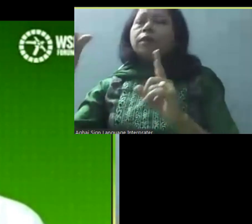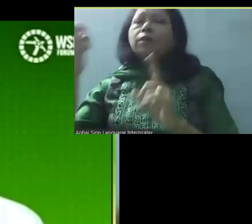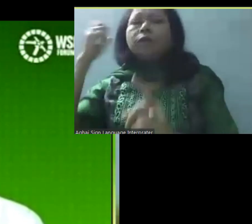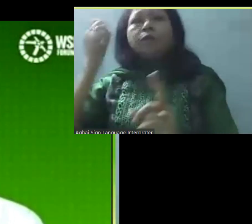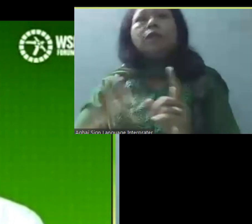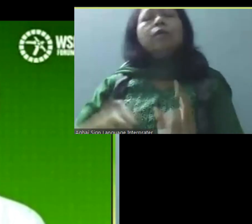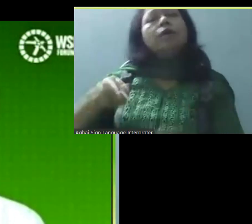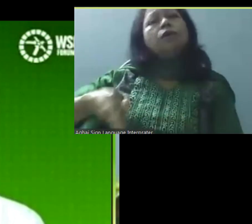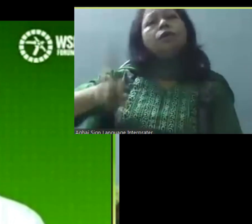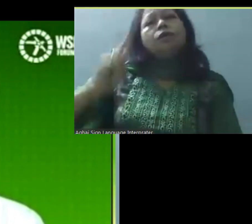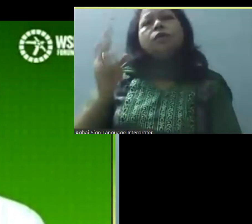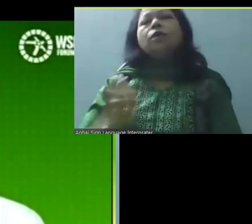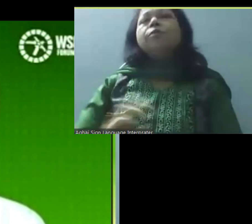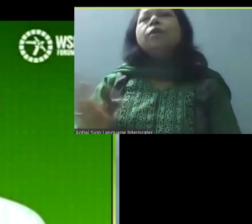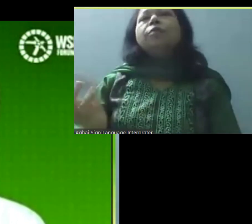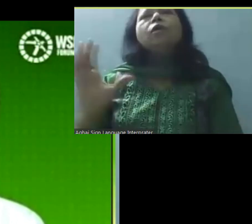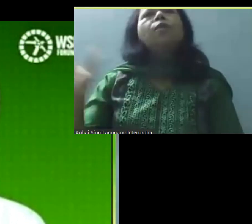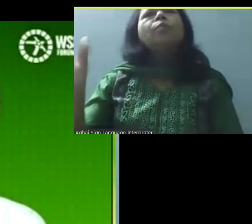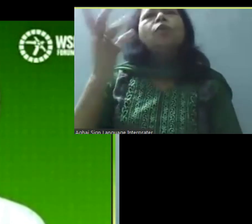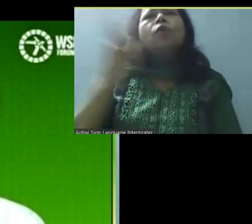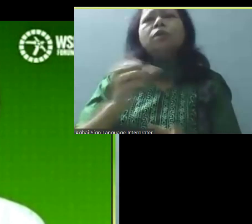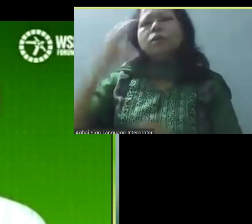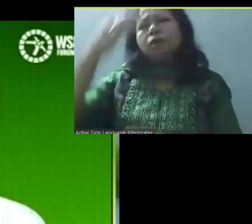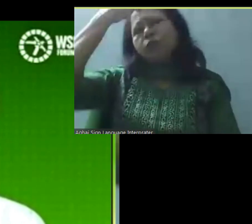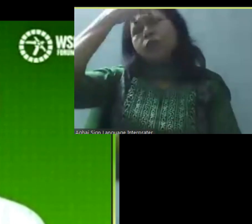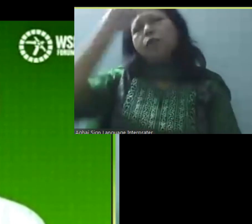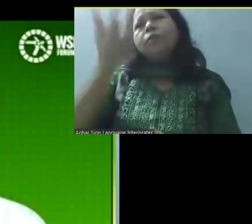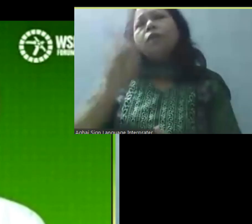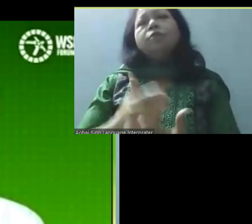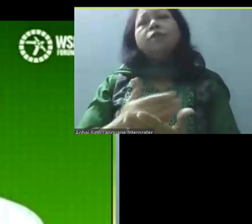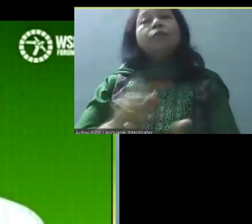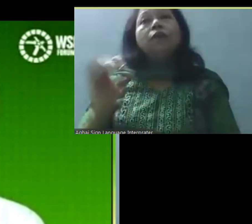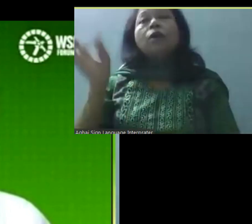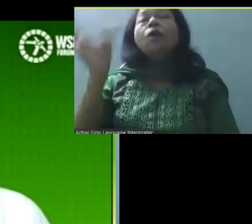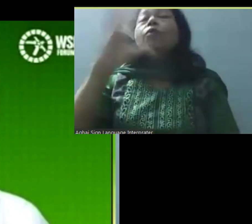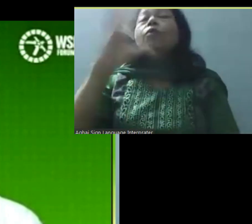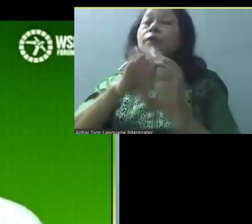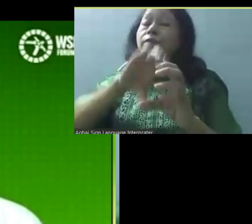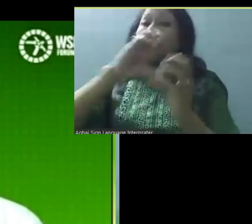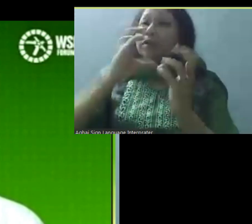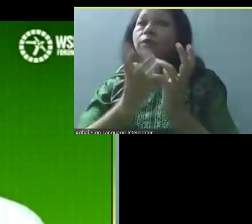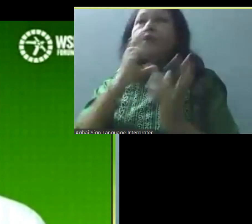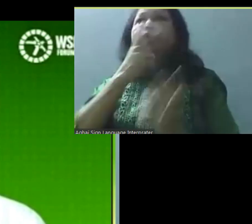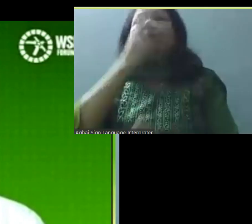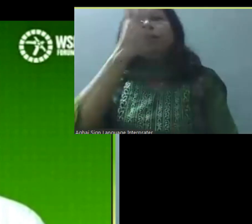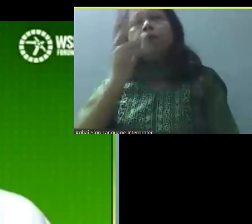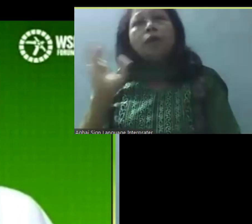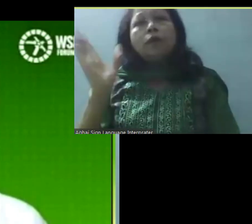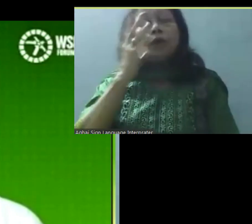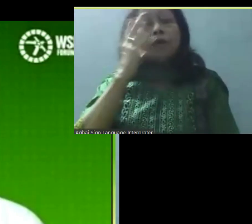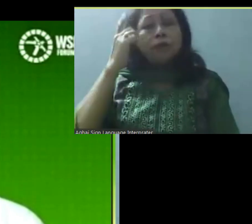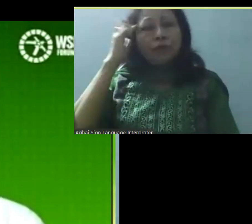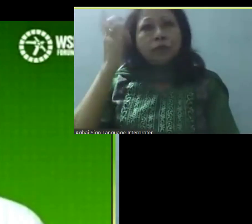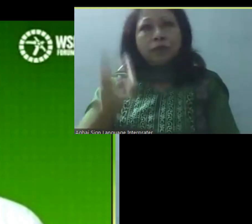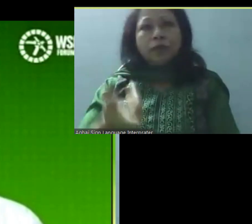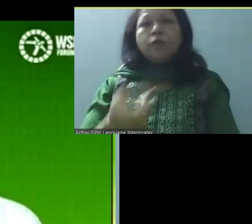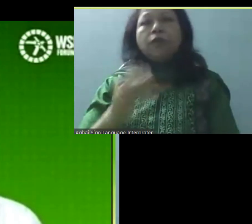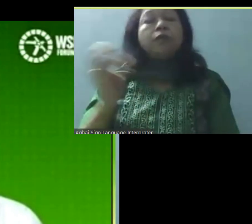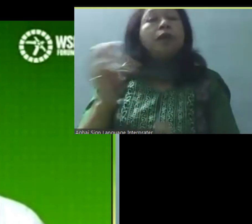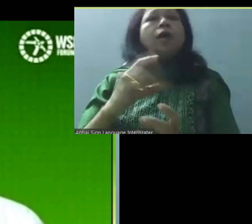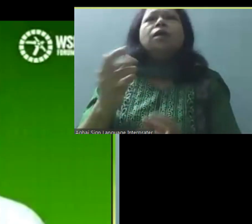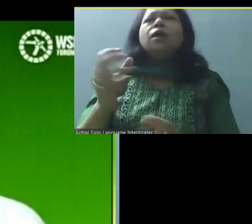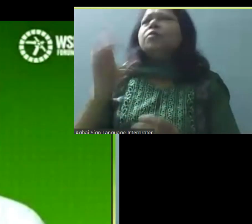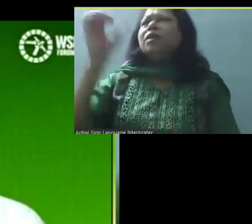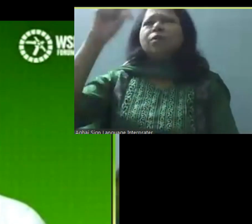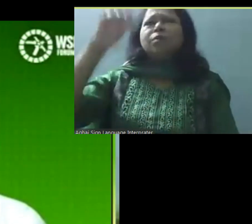used effectively to solve many of these problems. But looking around the world, and not just from the, I would have to say, the very